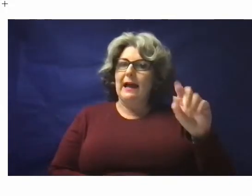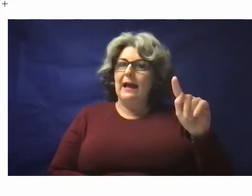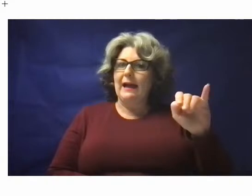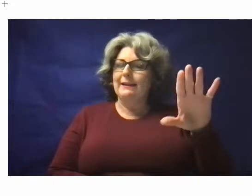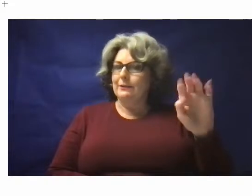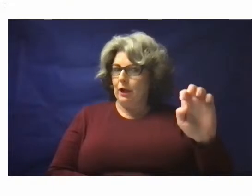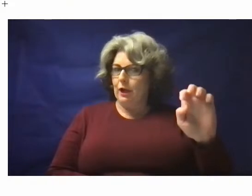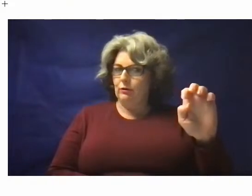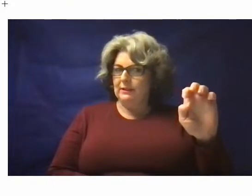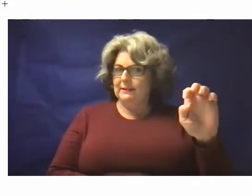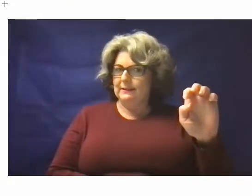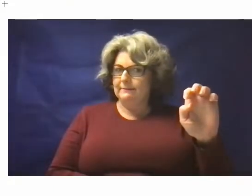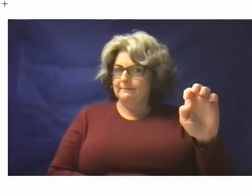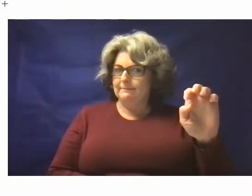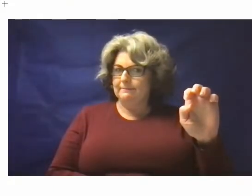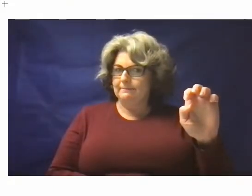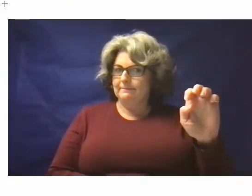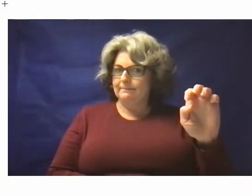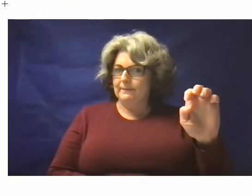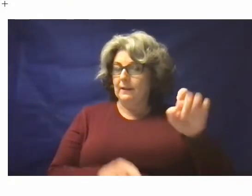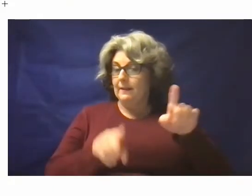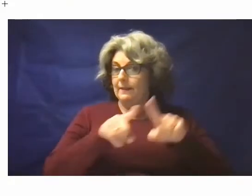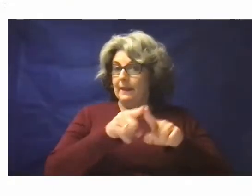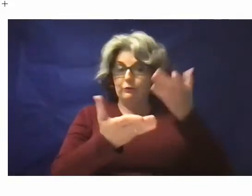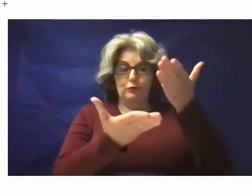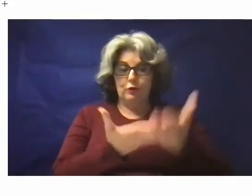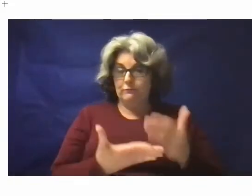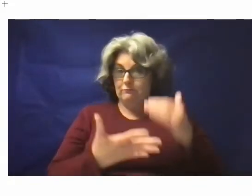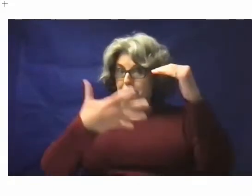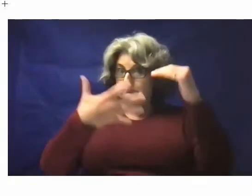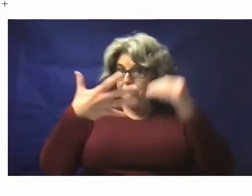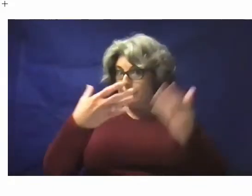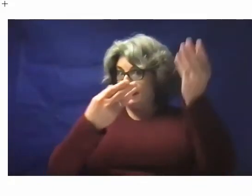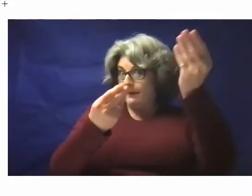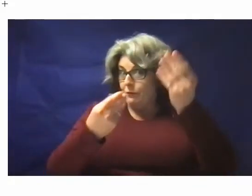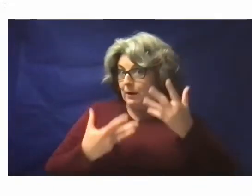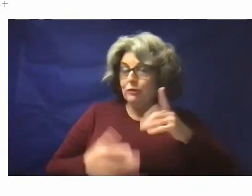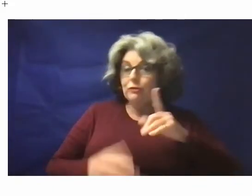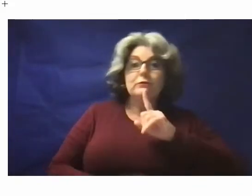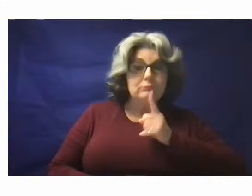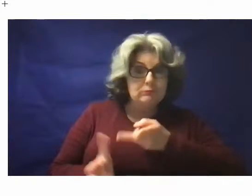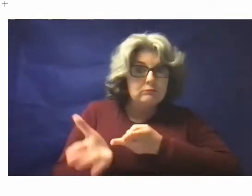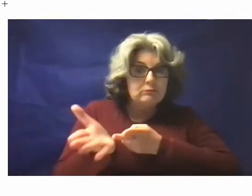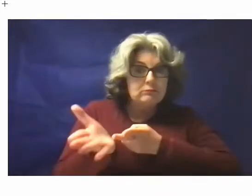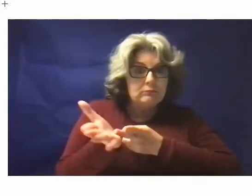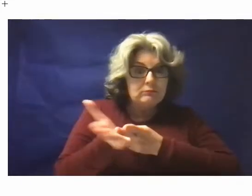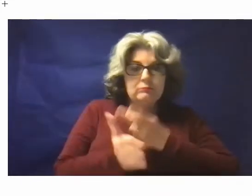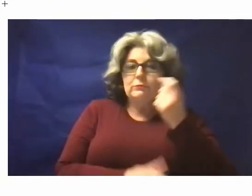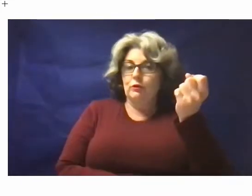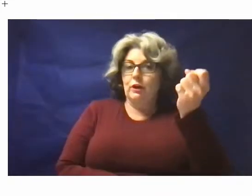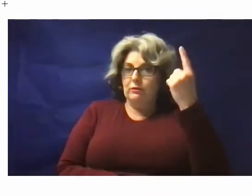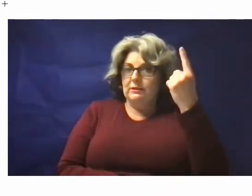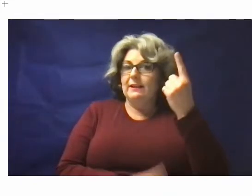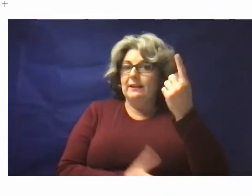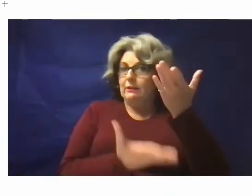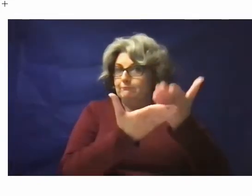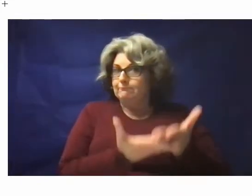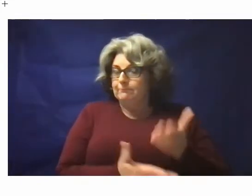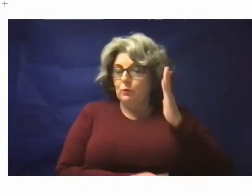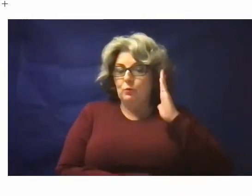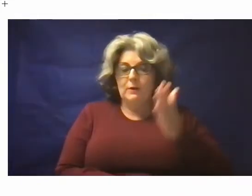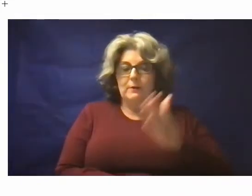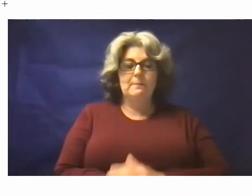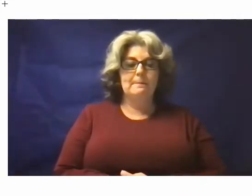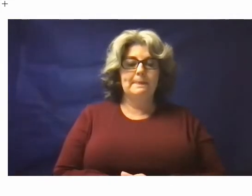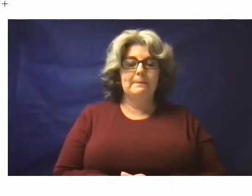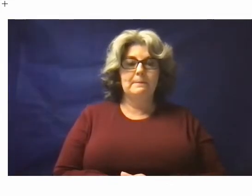are, that's where you're confirming that the information that you are providing is true and that you understand that it will be verified. So, and that's in